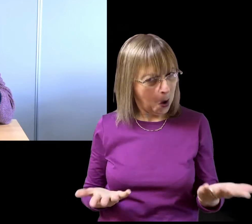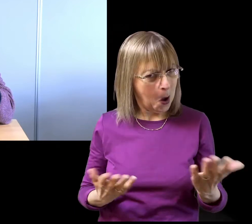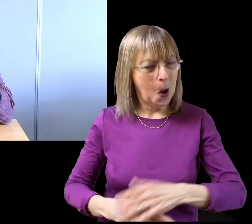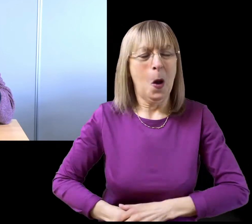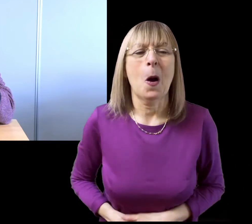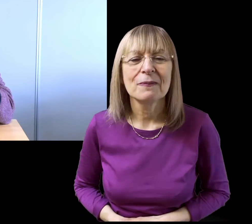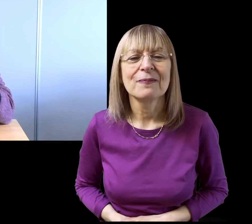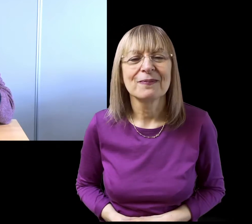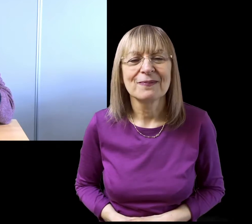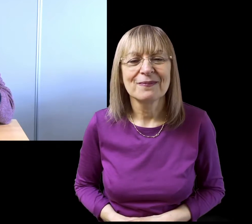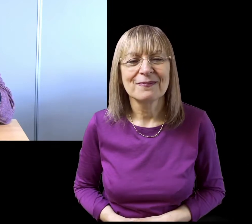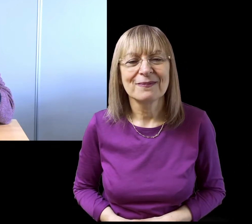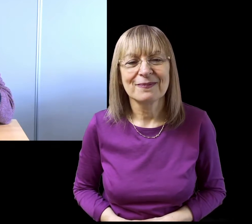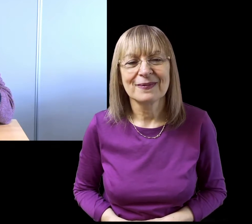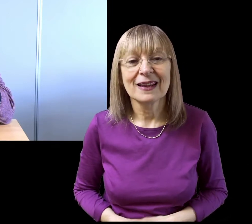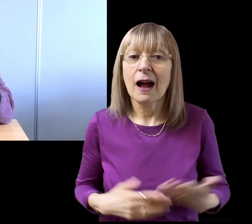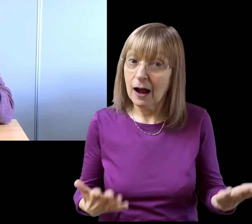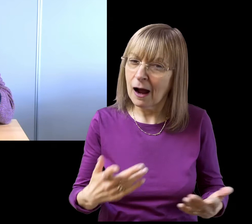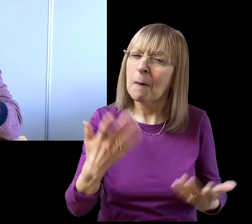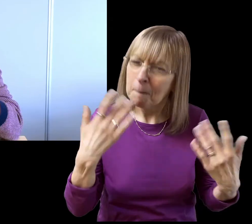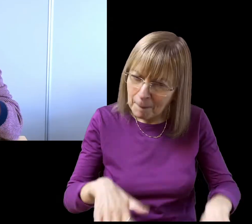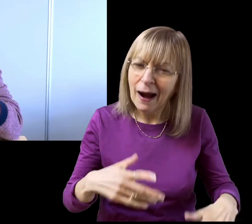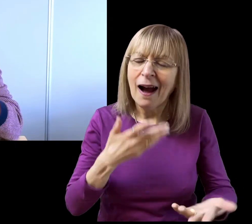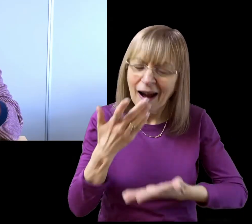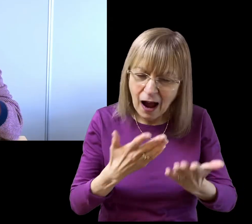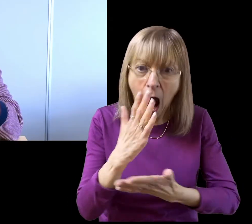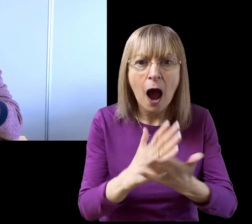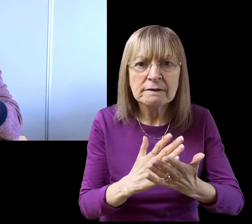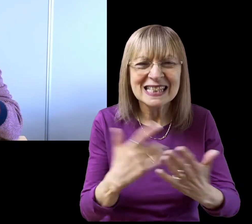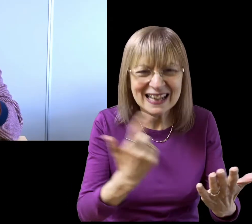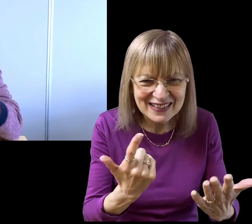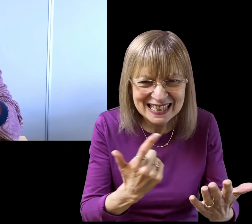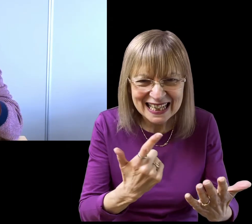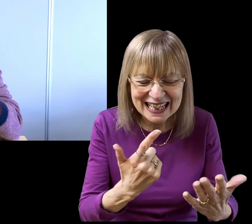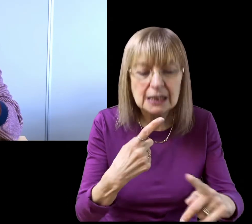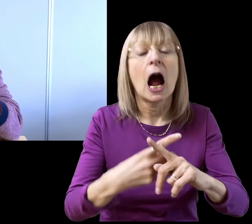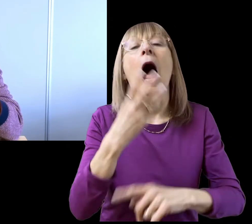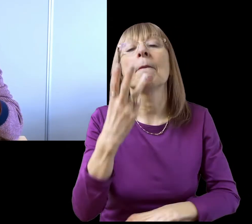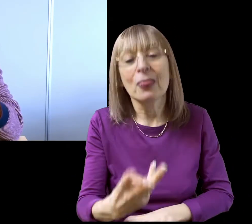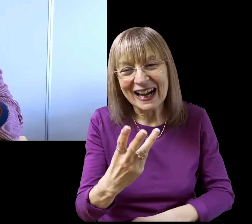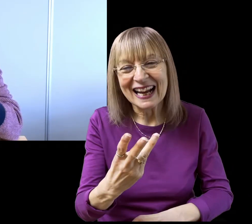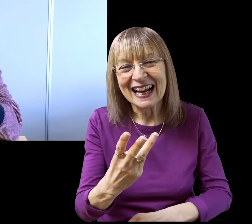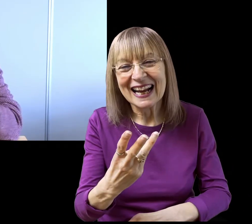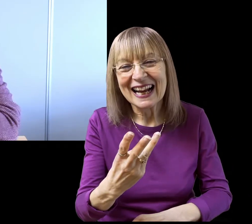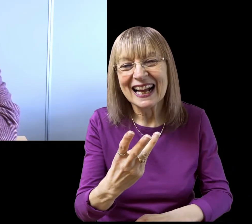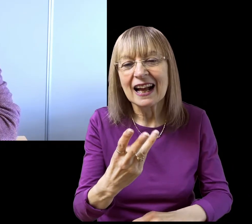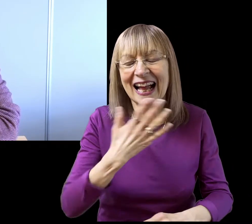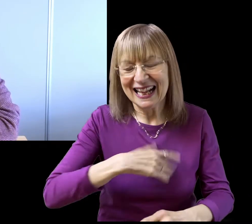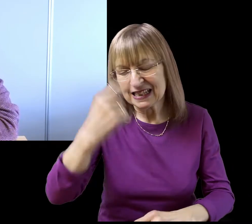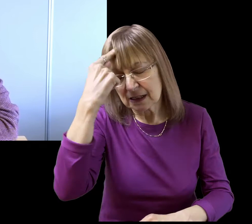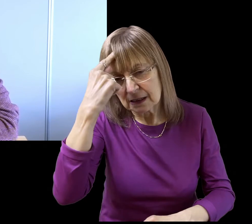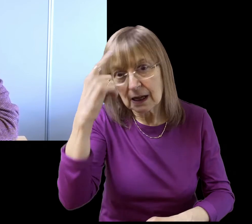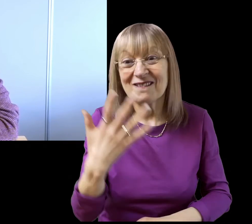1 goes to 34. I'm sure we've had this. Half of that is 17. Triple 17 is 51.